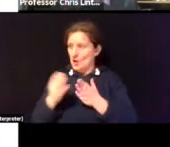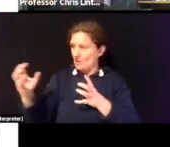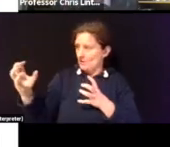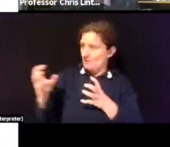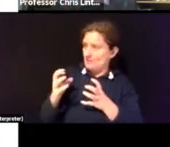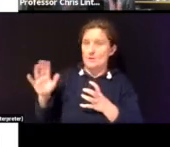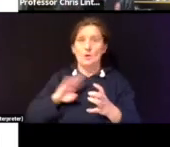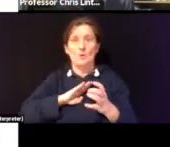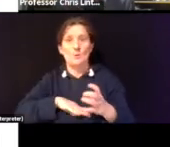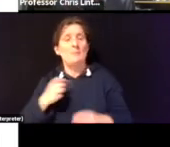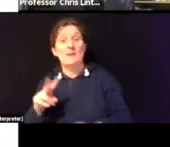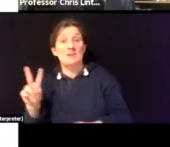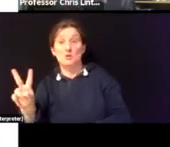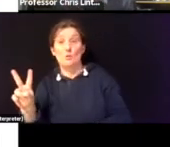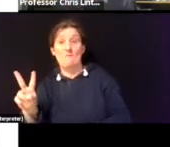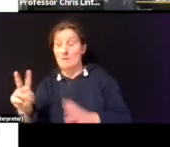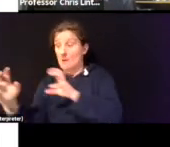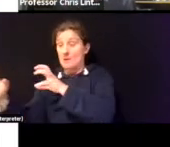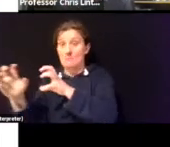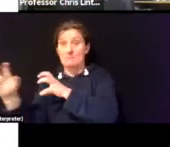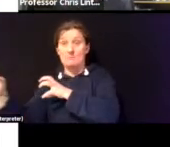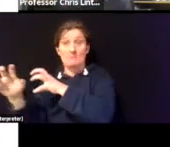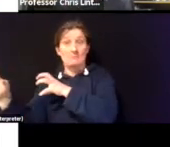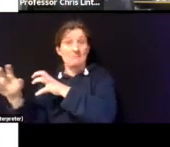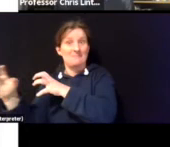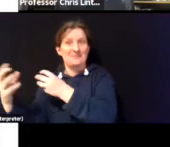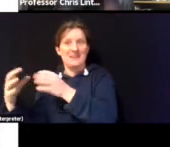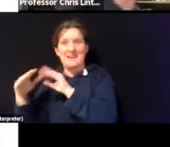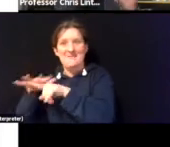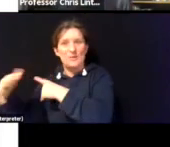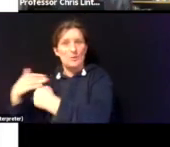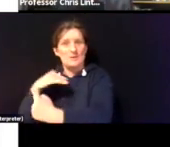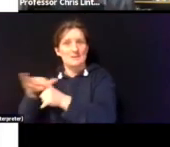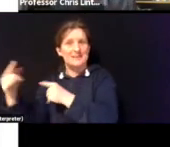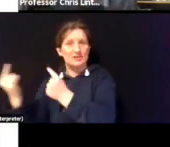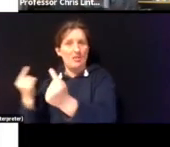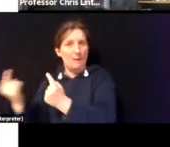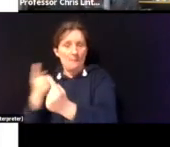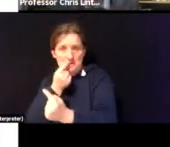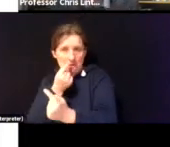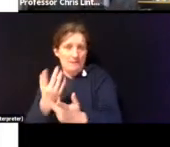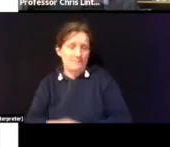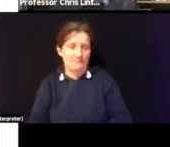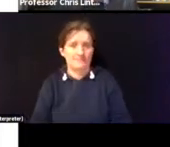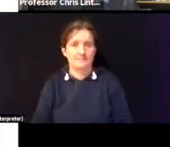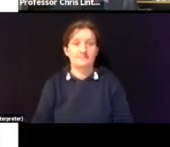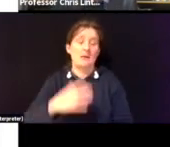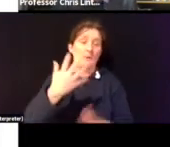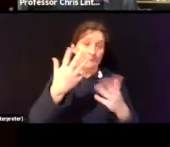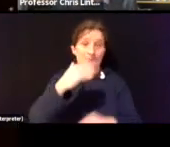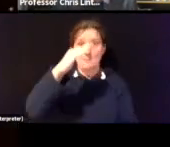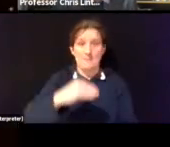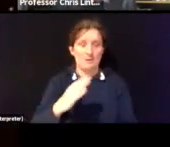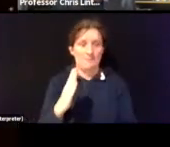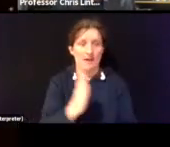because there were two of them. We don't yet understand how pairs of planets work like this. But we can go elsewhere in the diagram. We go to the bottom left. Some of my favorite